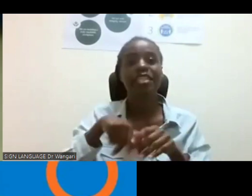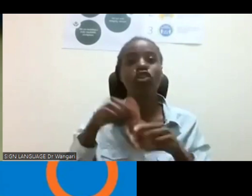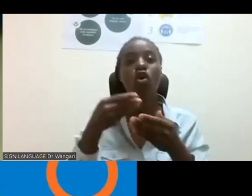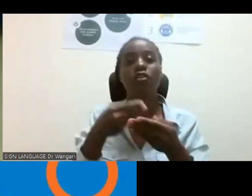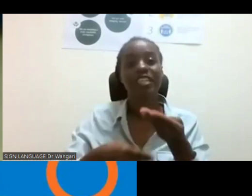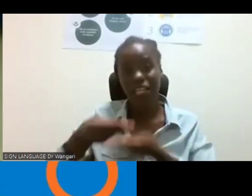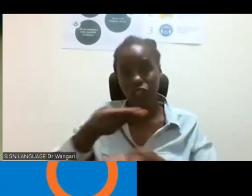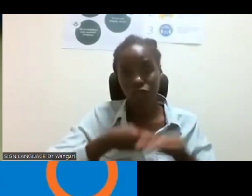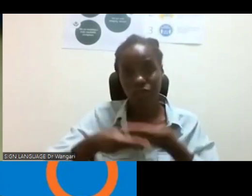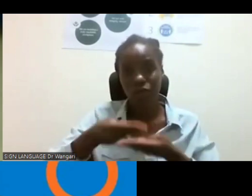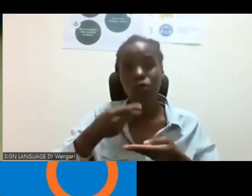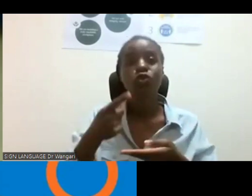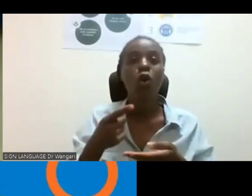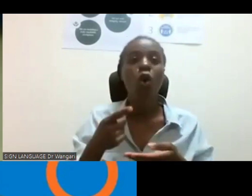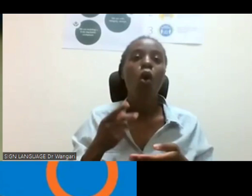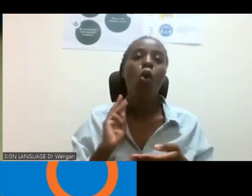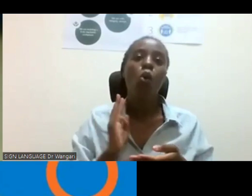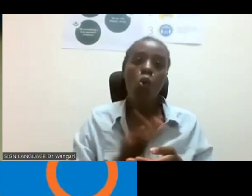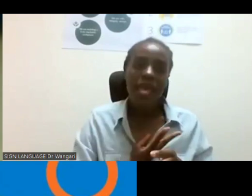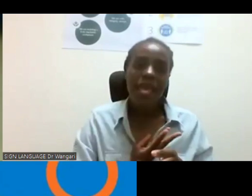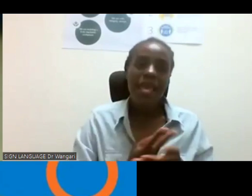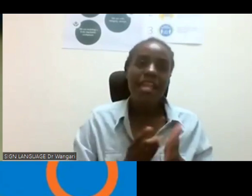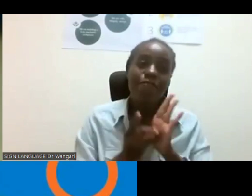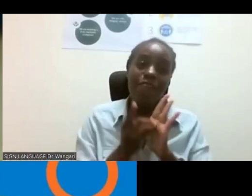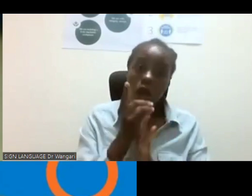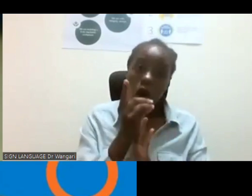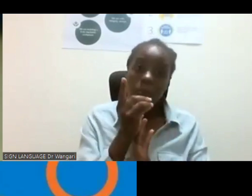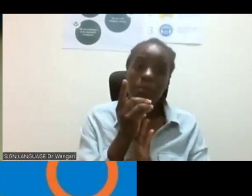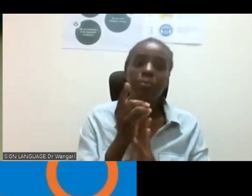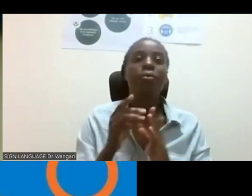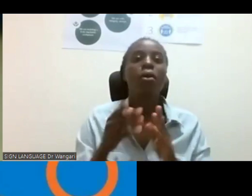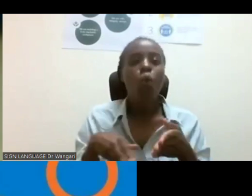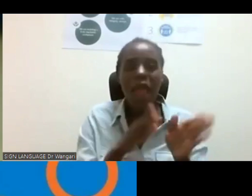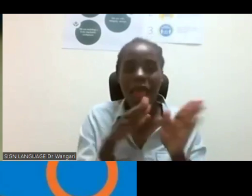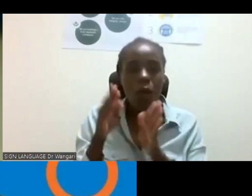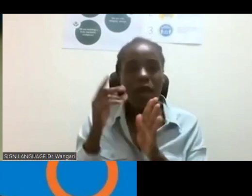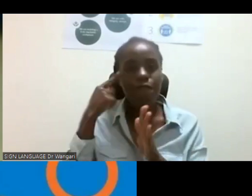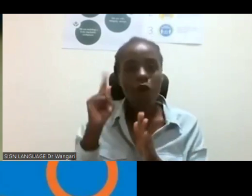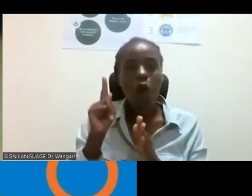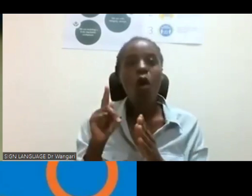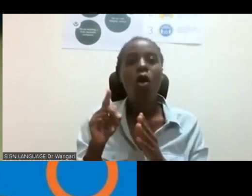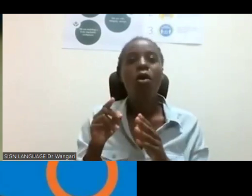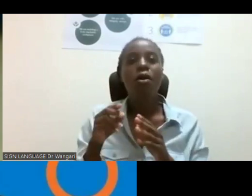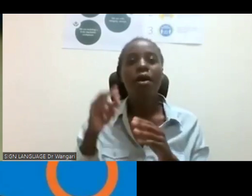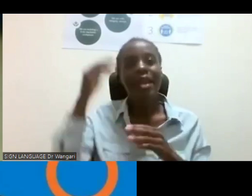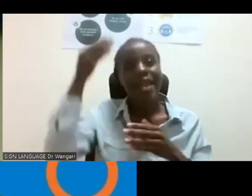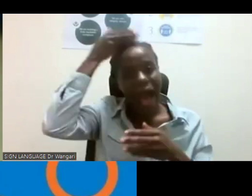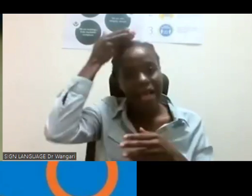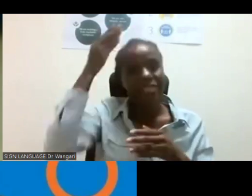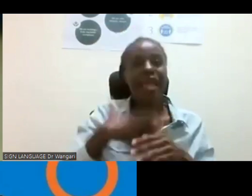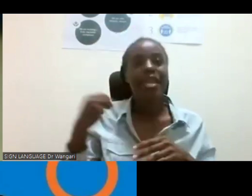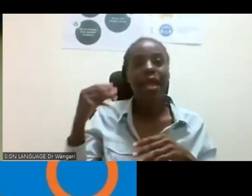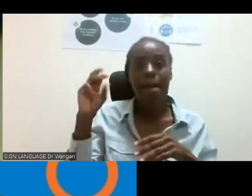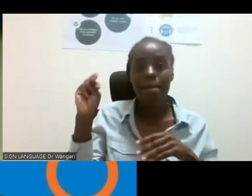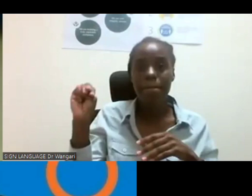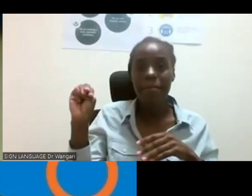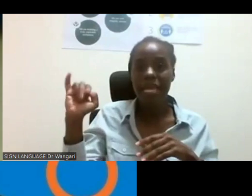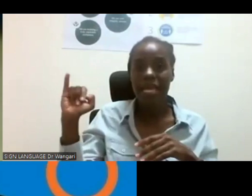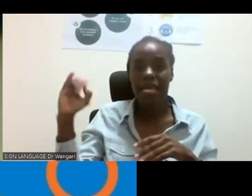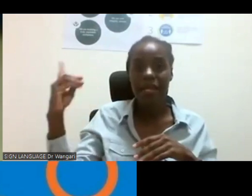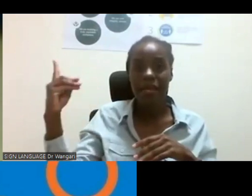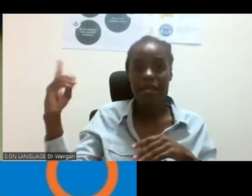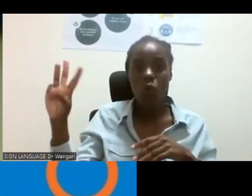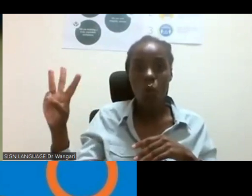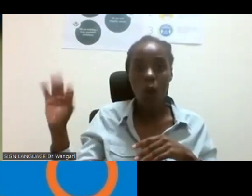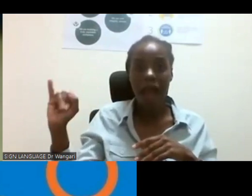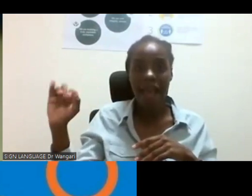developed a guide to support the nurses and midwives in particular, but it can be used for other health workers as well, to learn how to communicate effectively